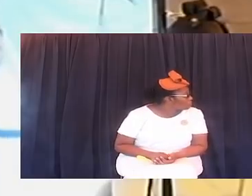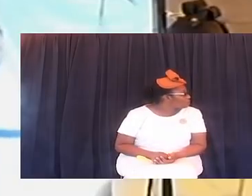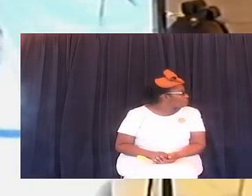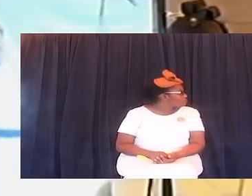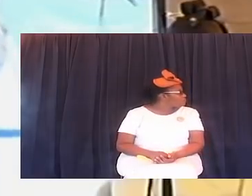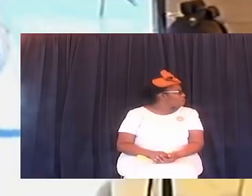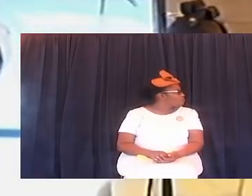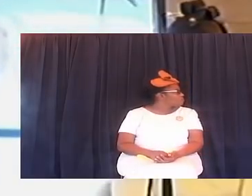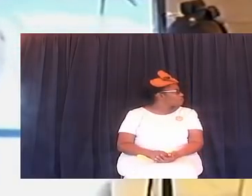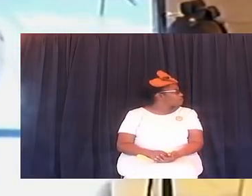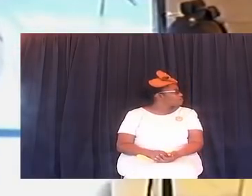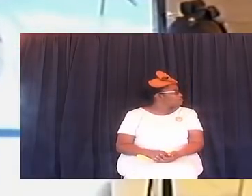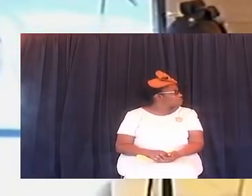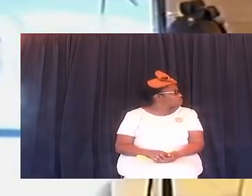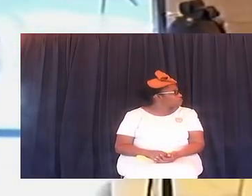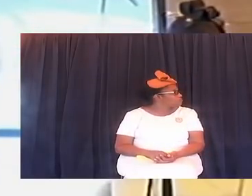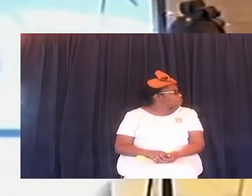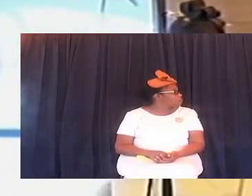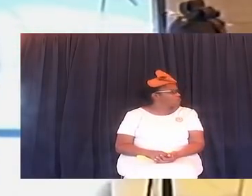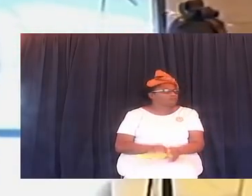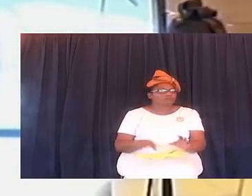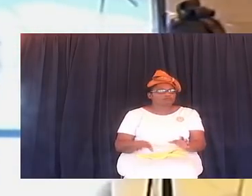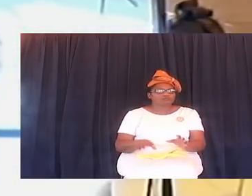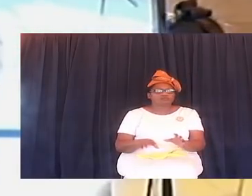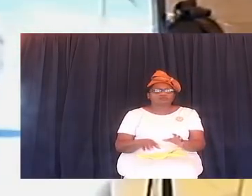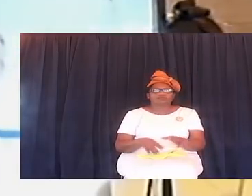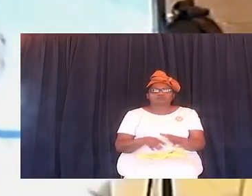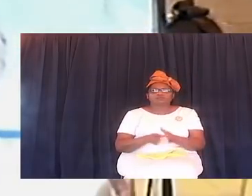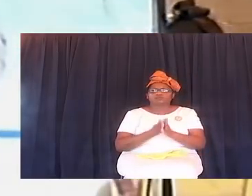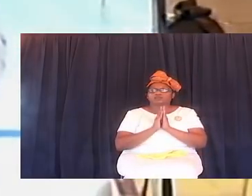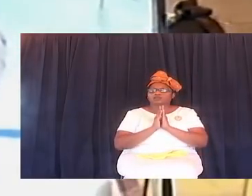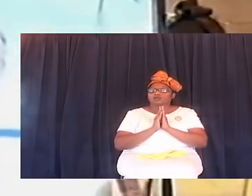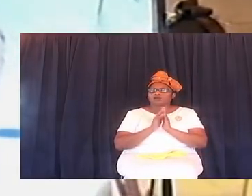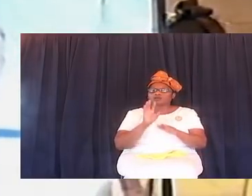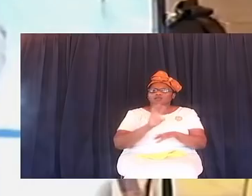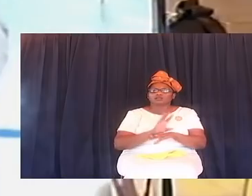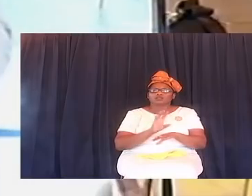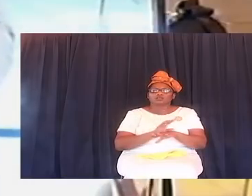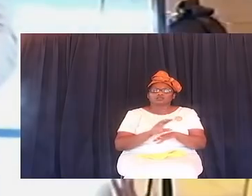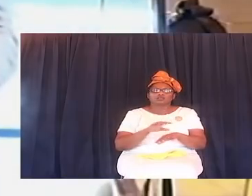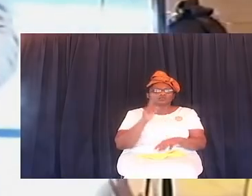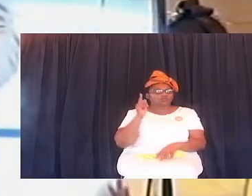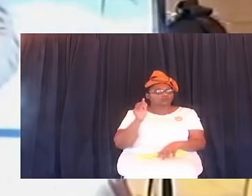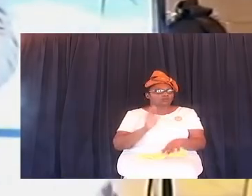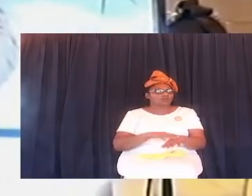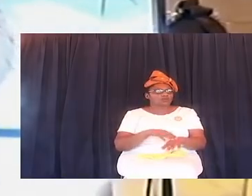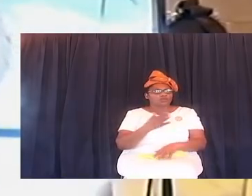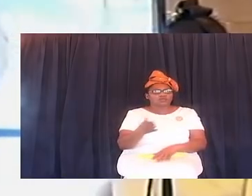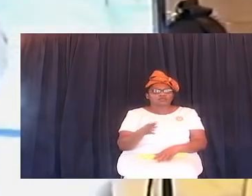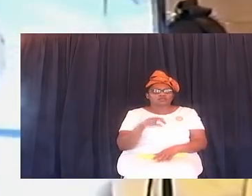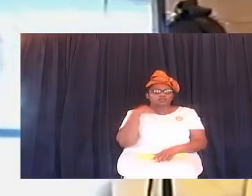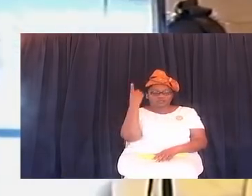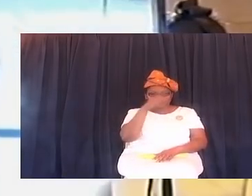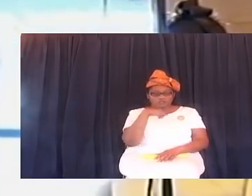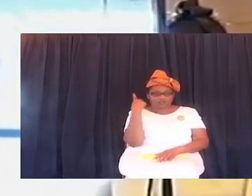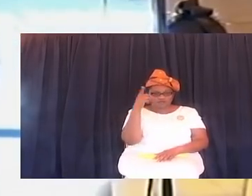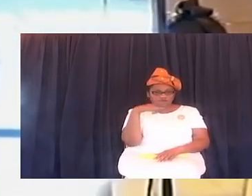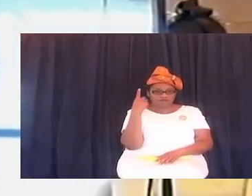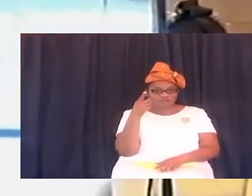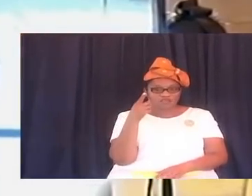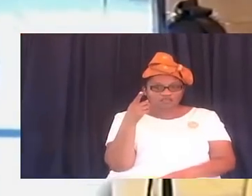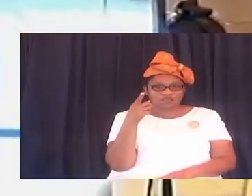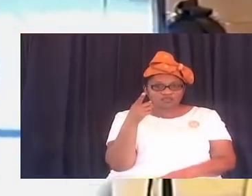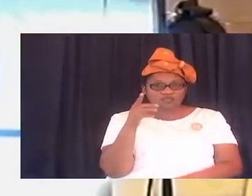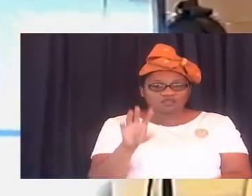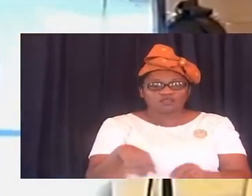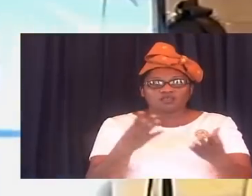praise God. Can I ask the church just to look at their faces, note who they are, and just give them a word